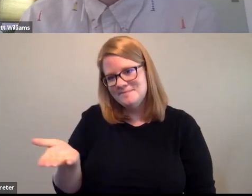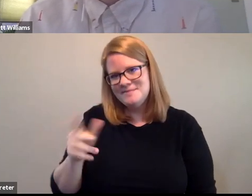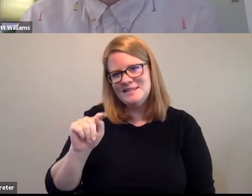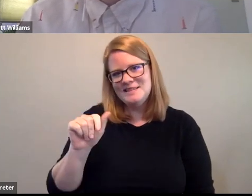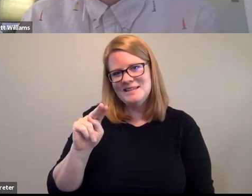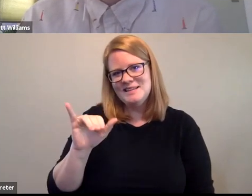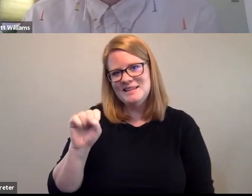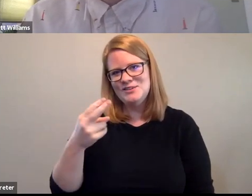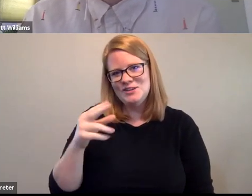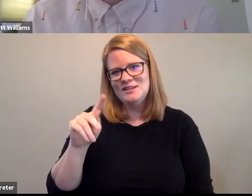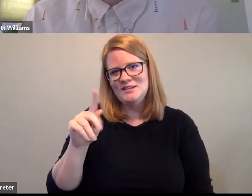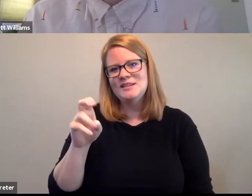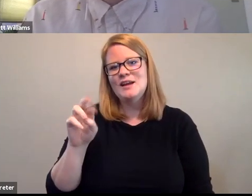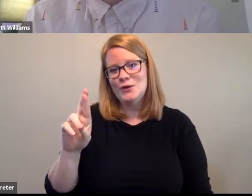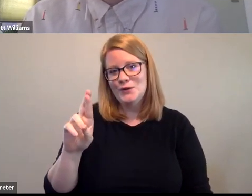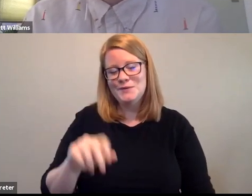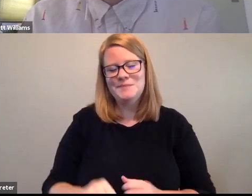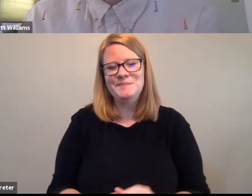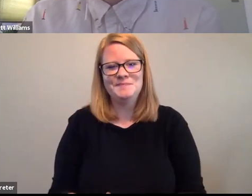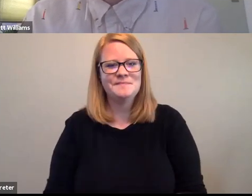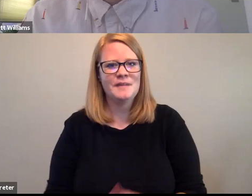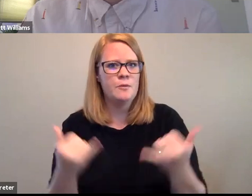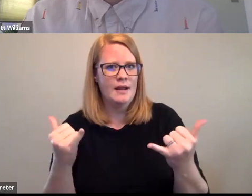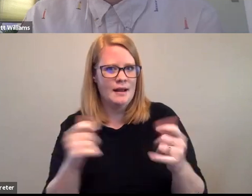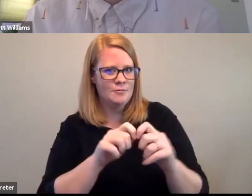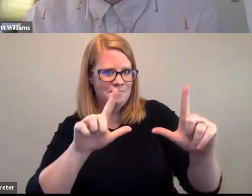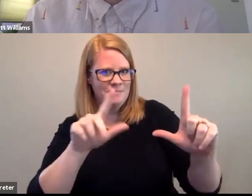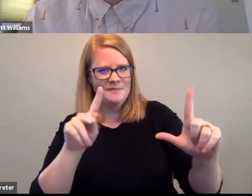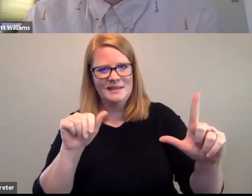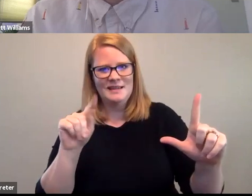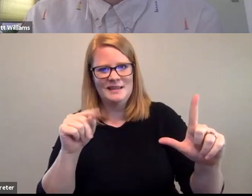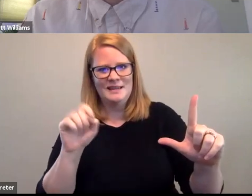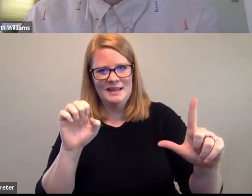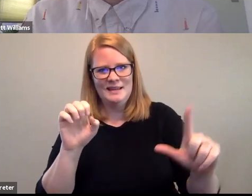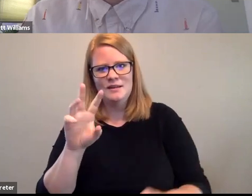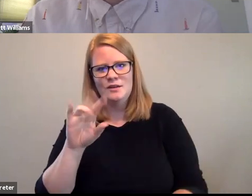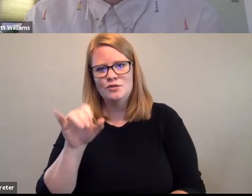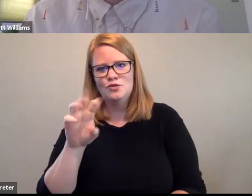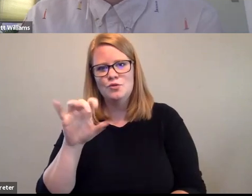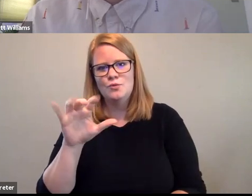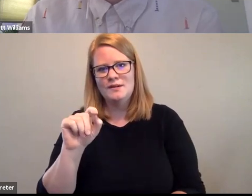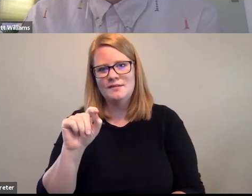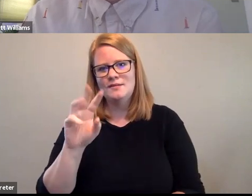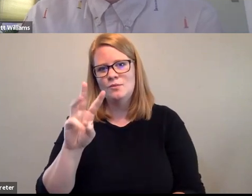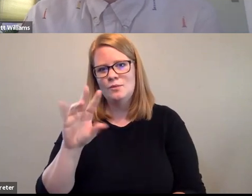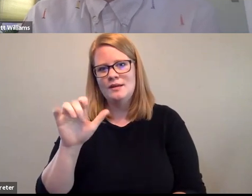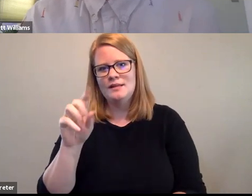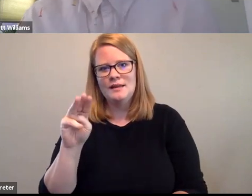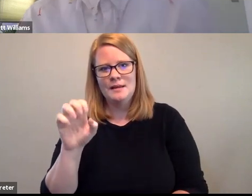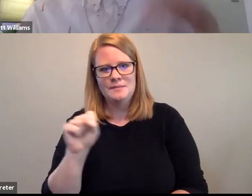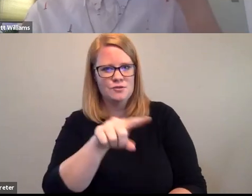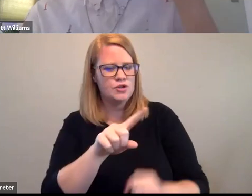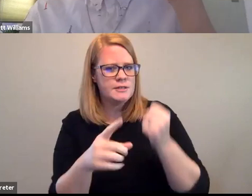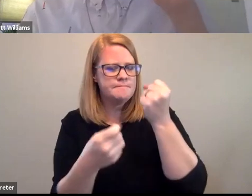Tucker. And at the moment, I've got Kate Jewett-Williams, who is our tech person, and I just wanted to introduce her